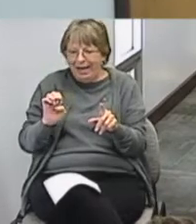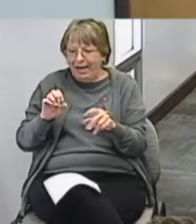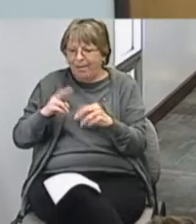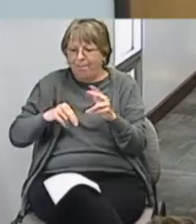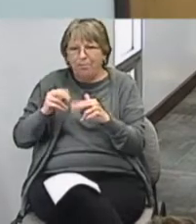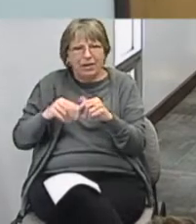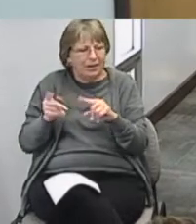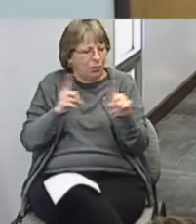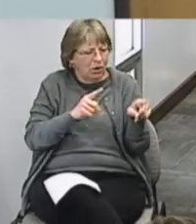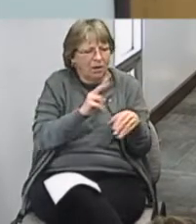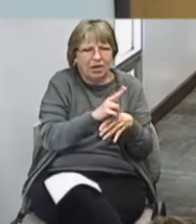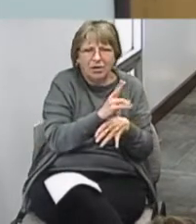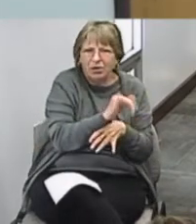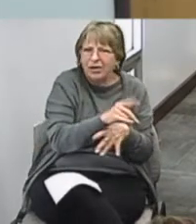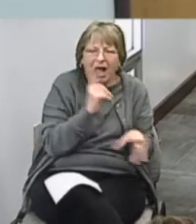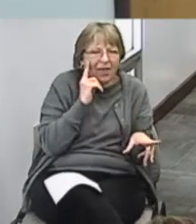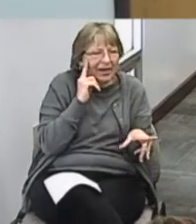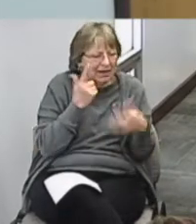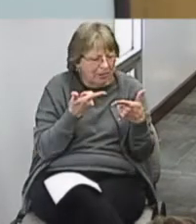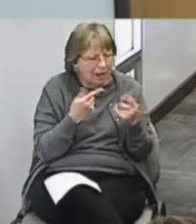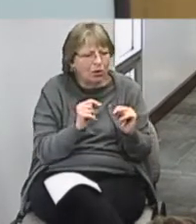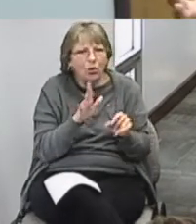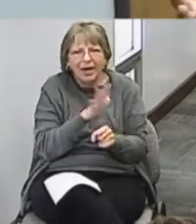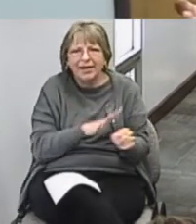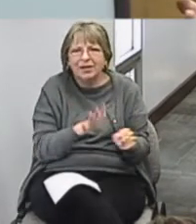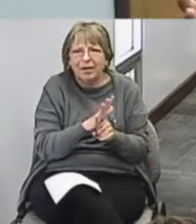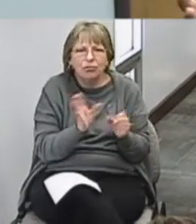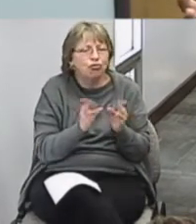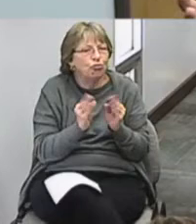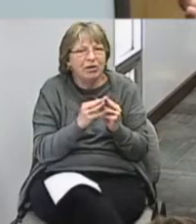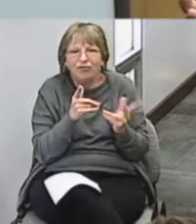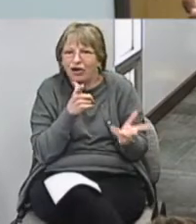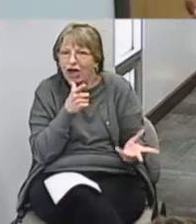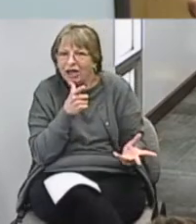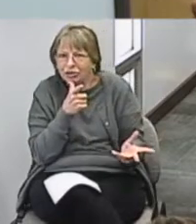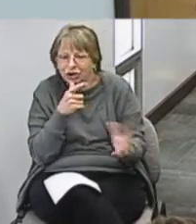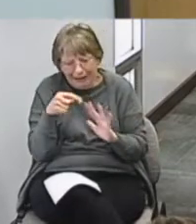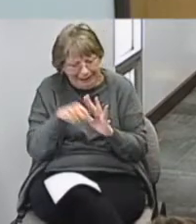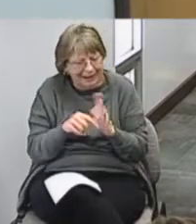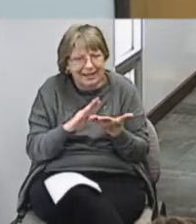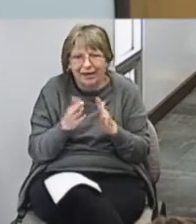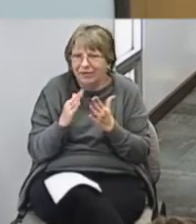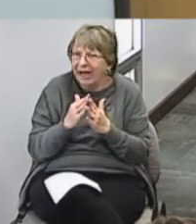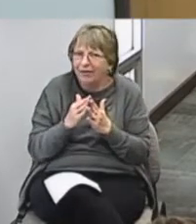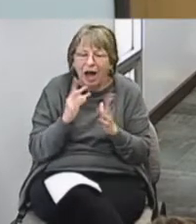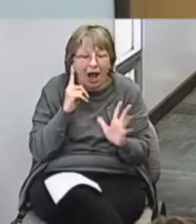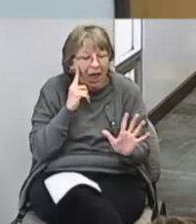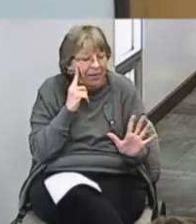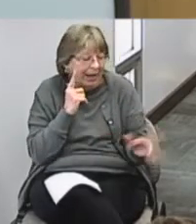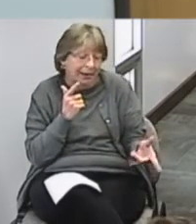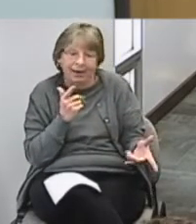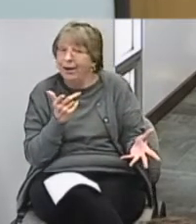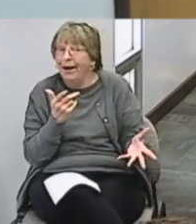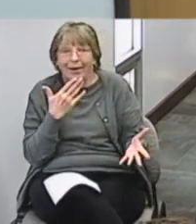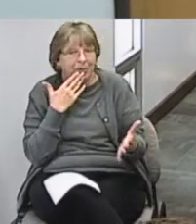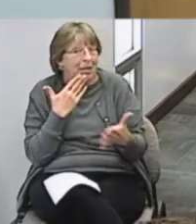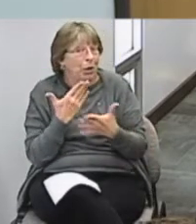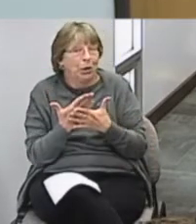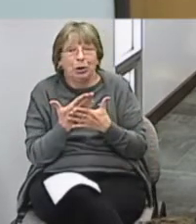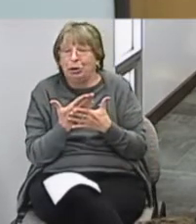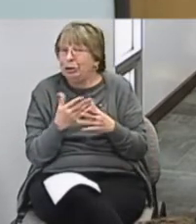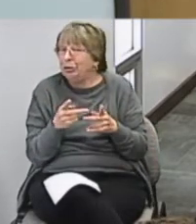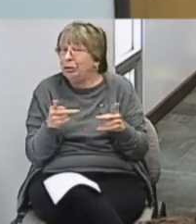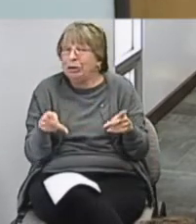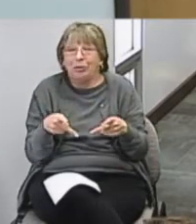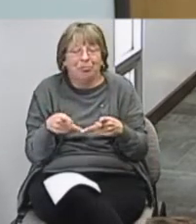think it's just going to be a great space to meet for lunch when, downtown area. It's just, I think it's going to be a good little meeting spot.